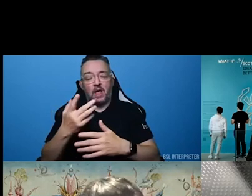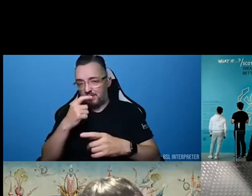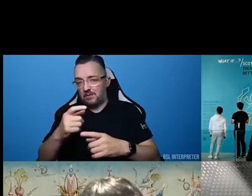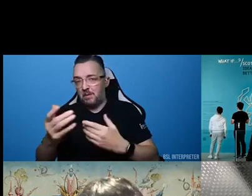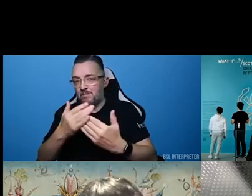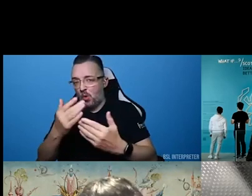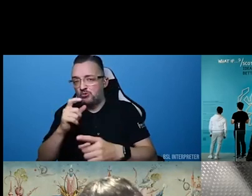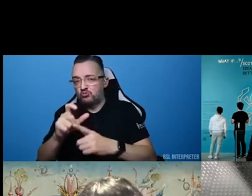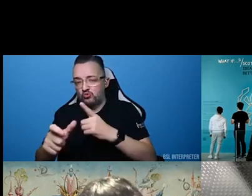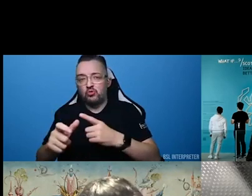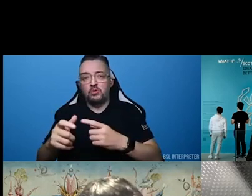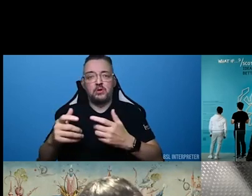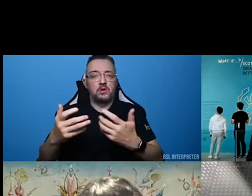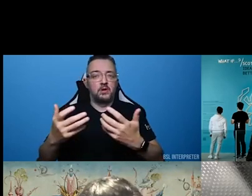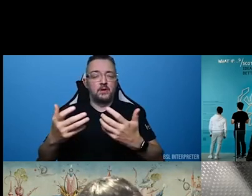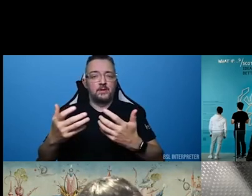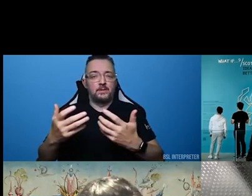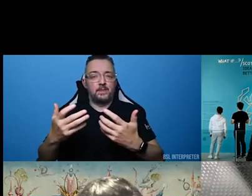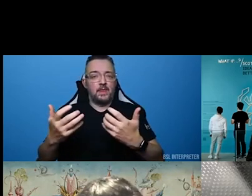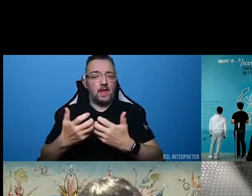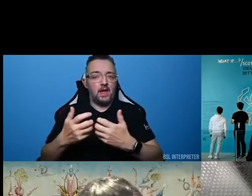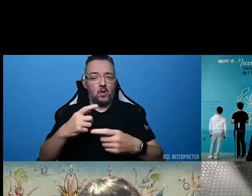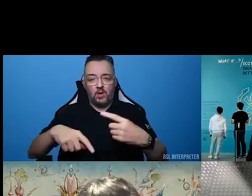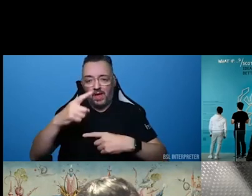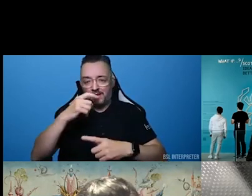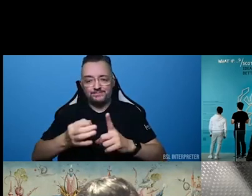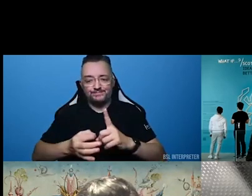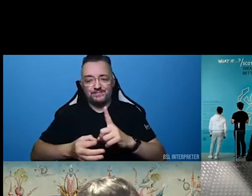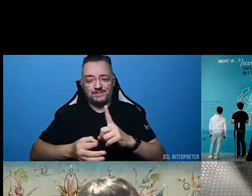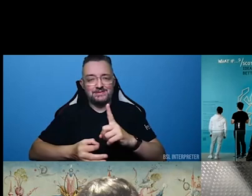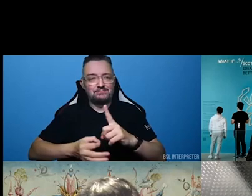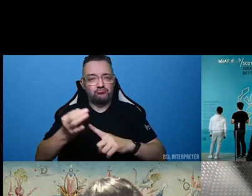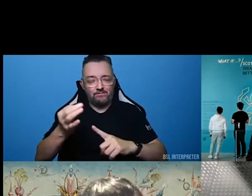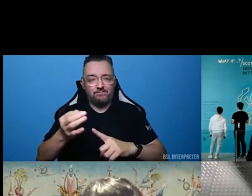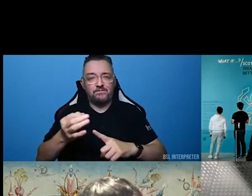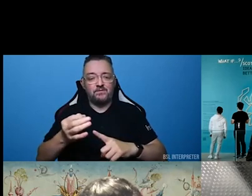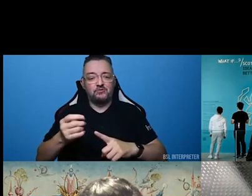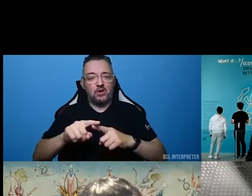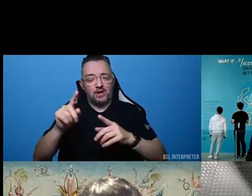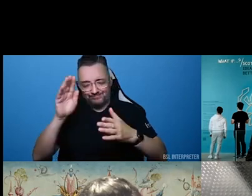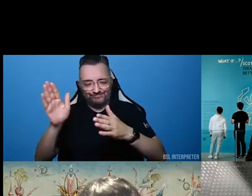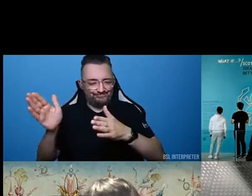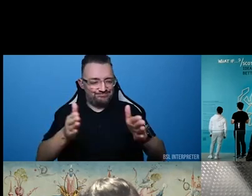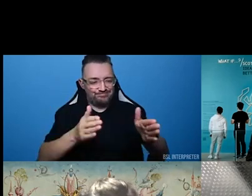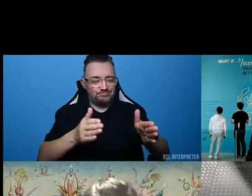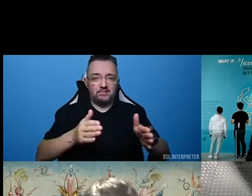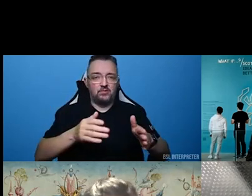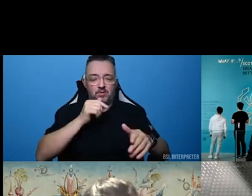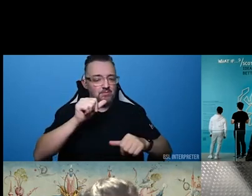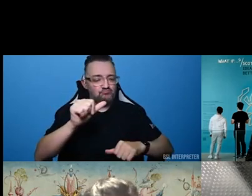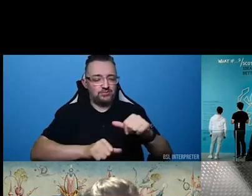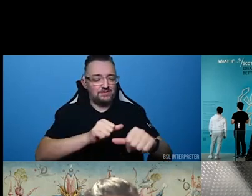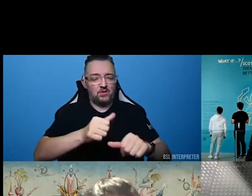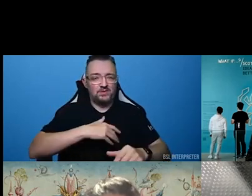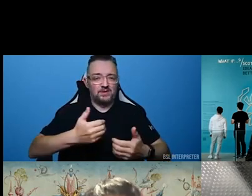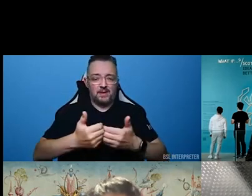the central ground and actually do more good with it and shift away from this progression of being marginalized